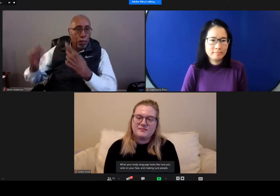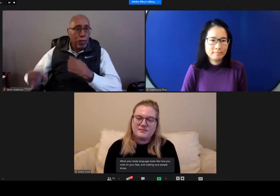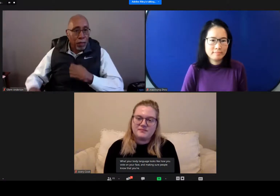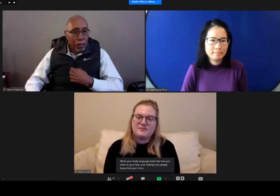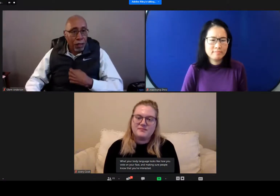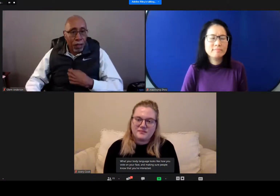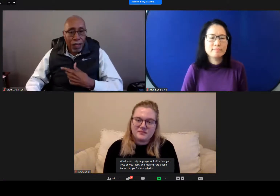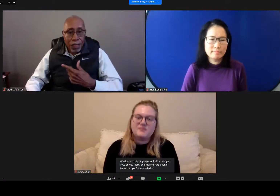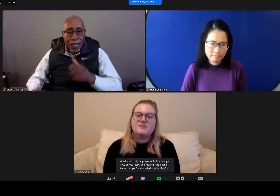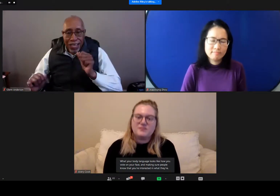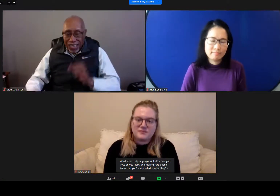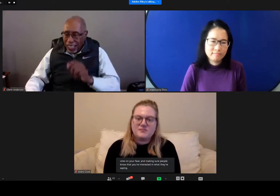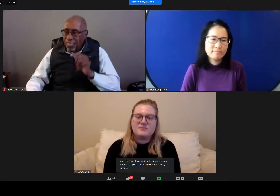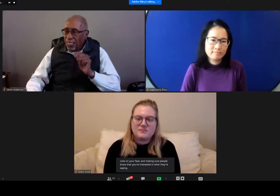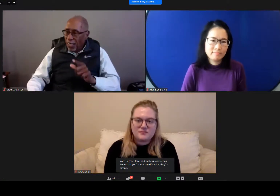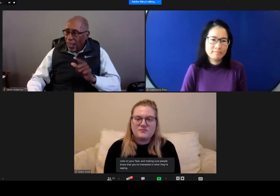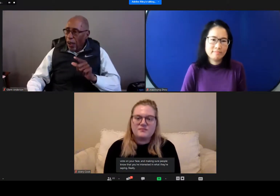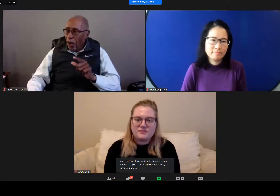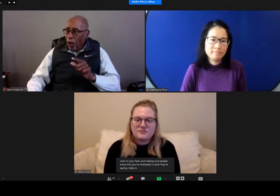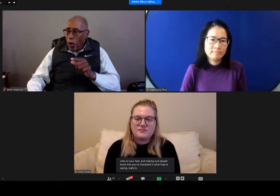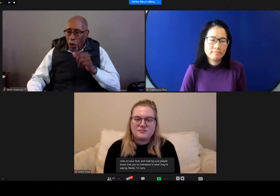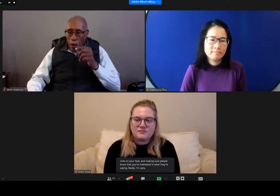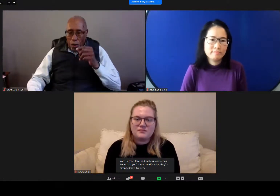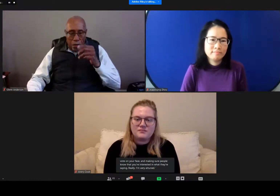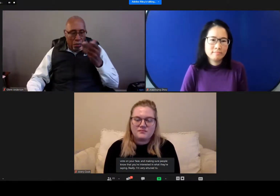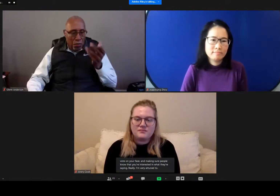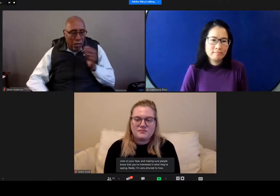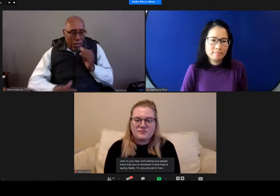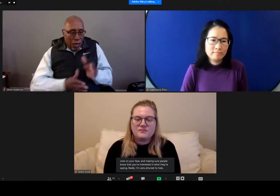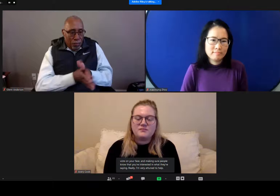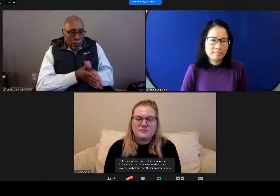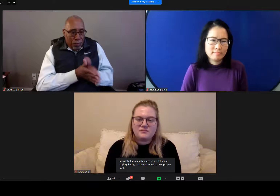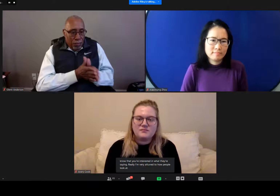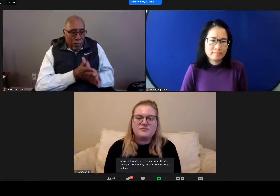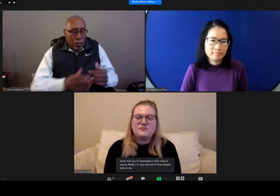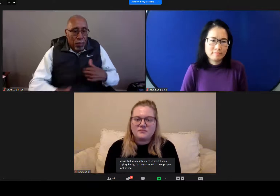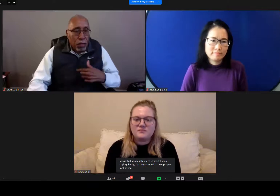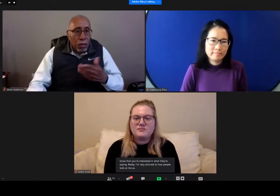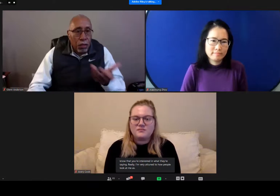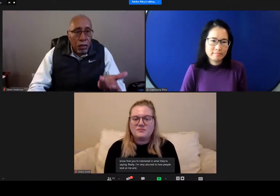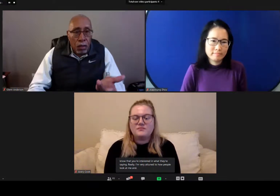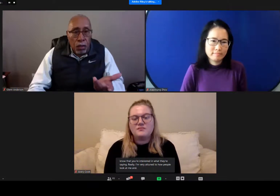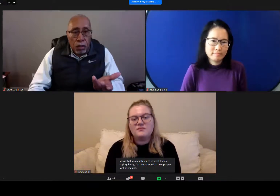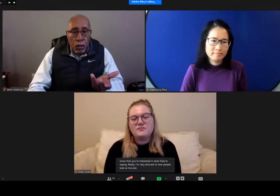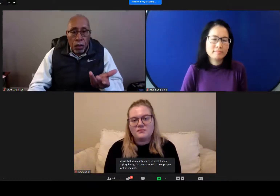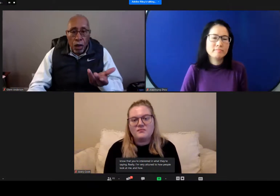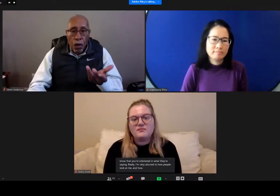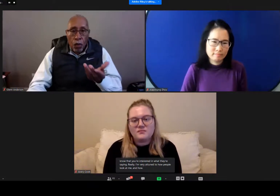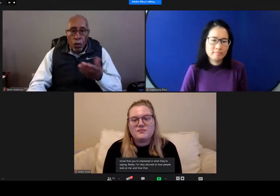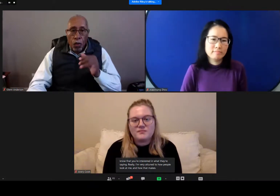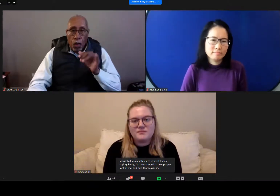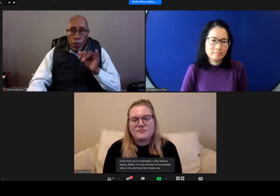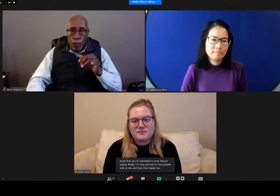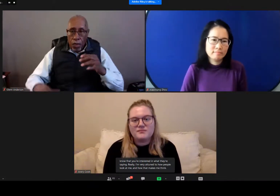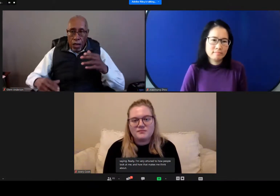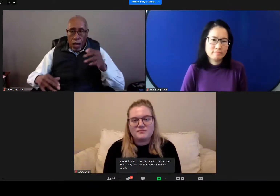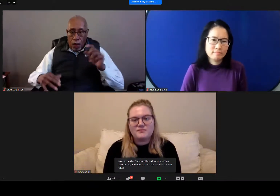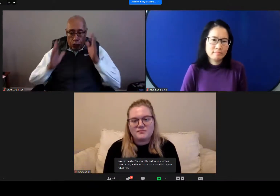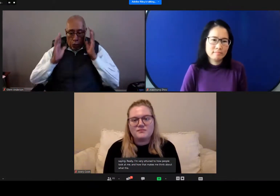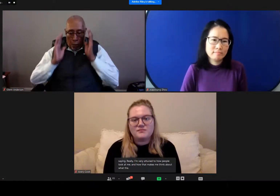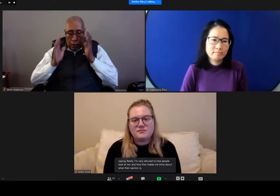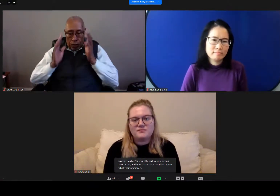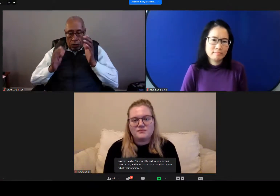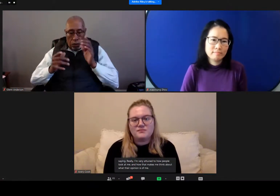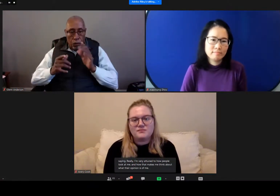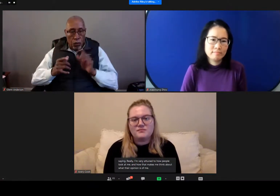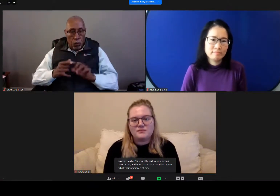you're interested in what they're saying. Really, I'm very attuned to how people look at me and how that makes me think about what their opinion